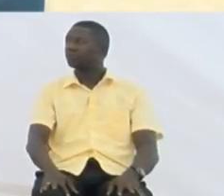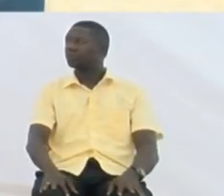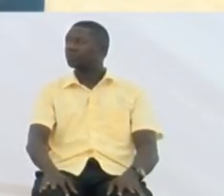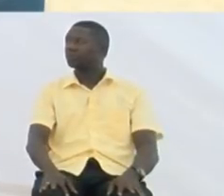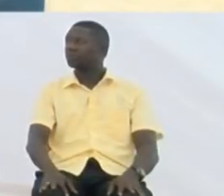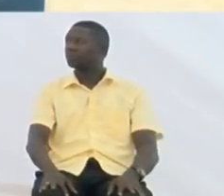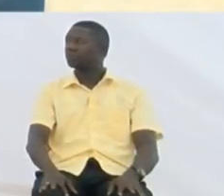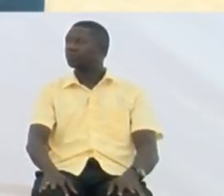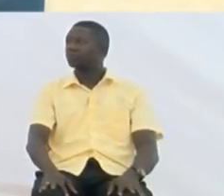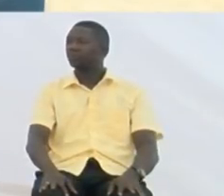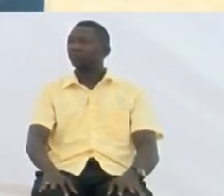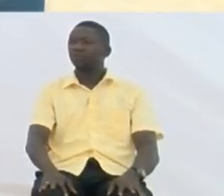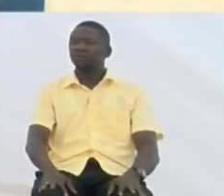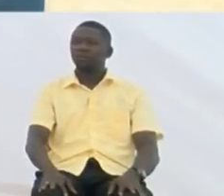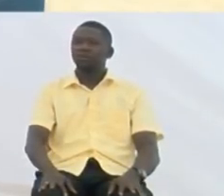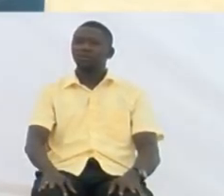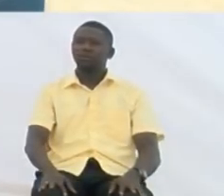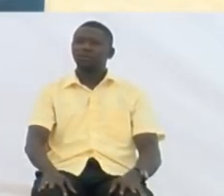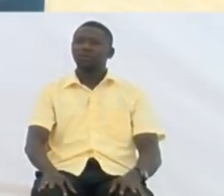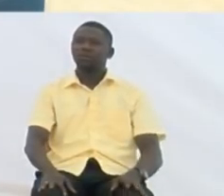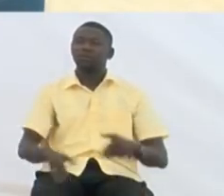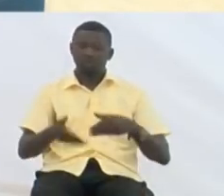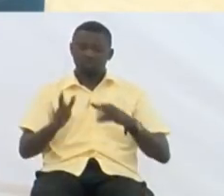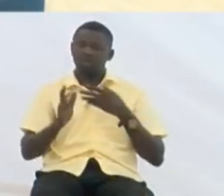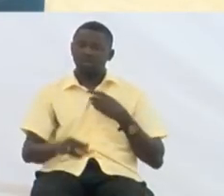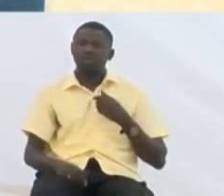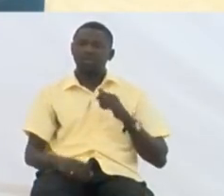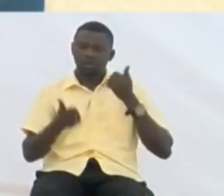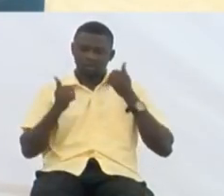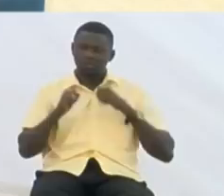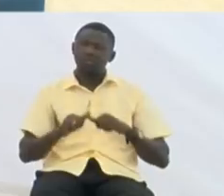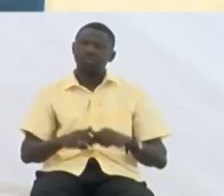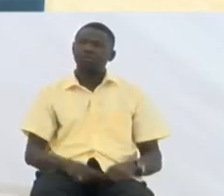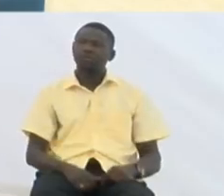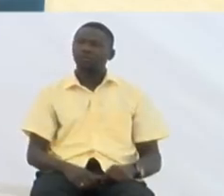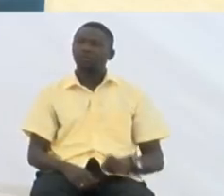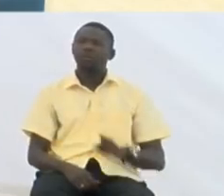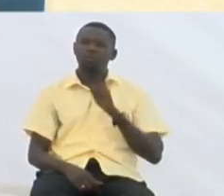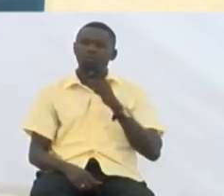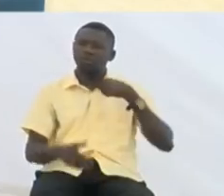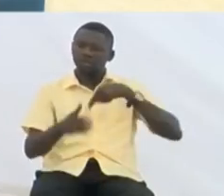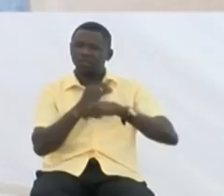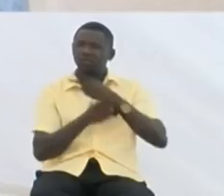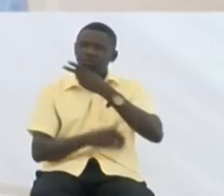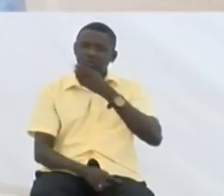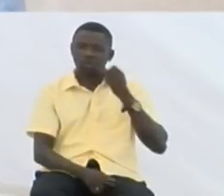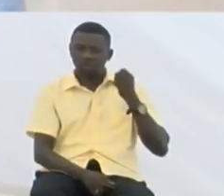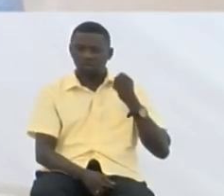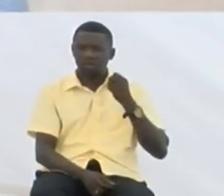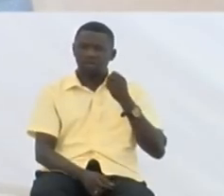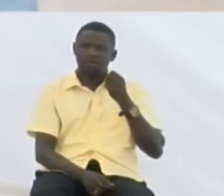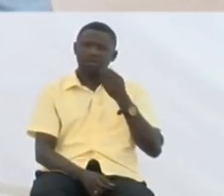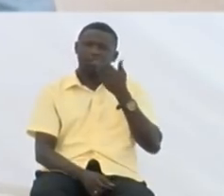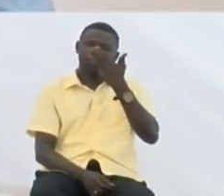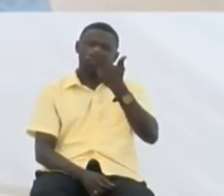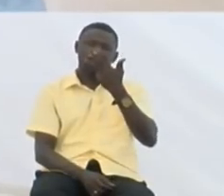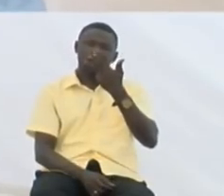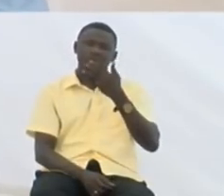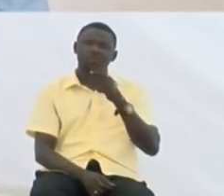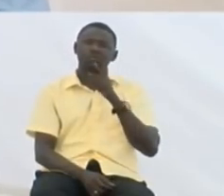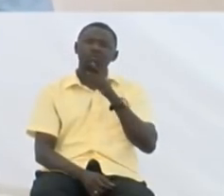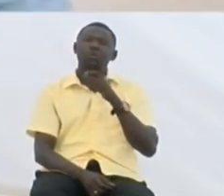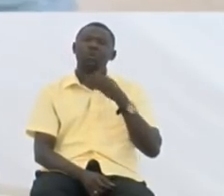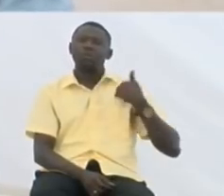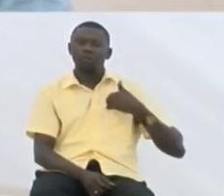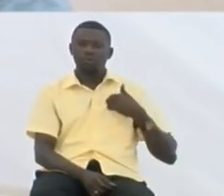way that issue is lying at the moment. But in 2009, some people came